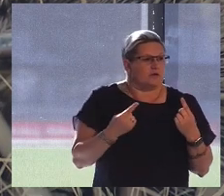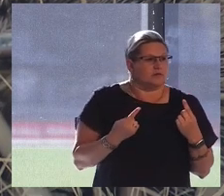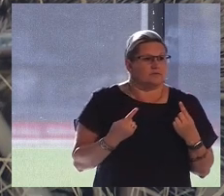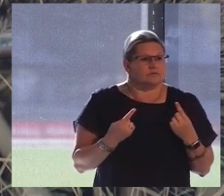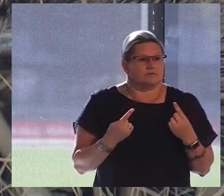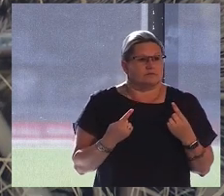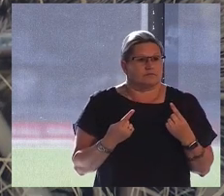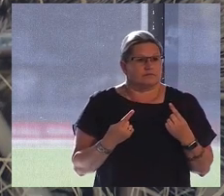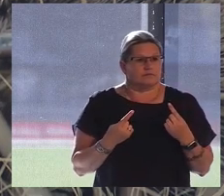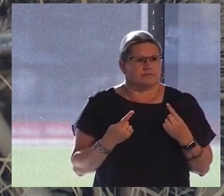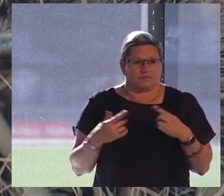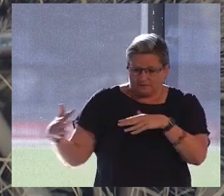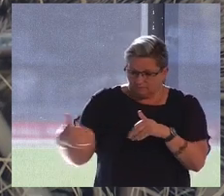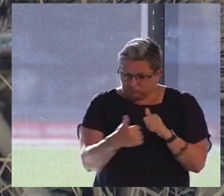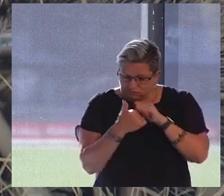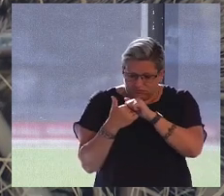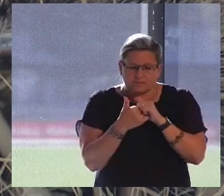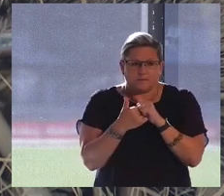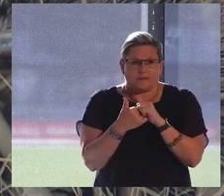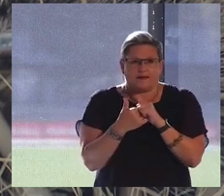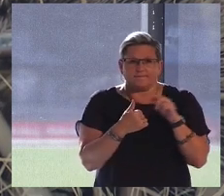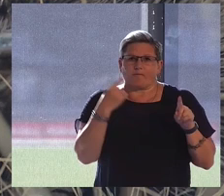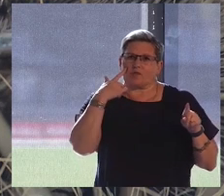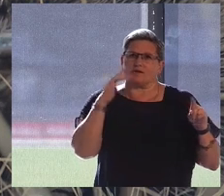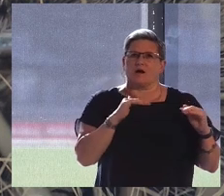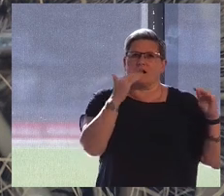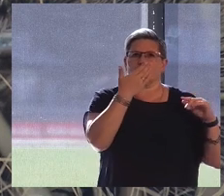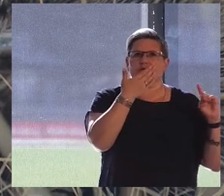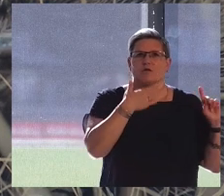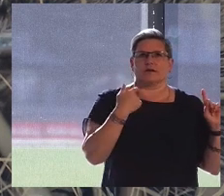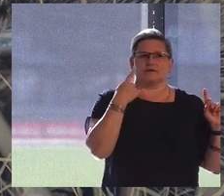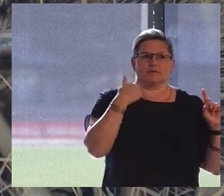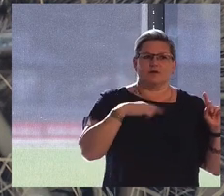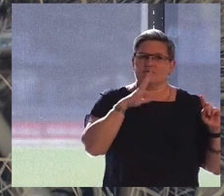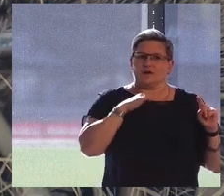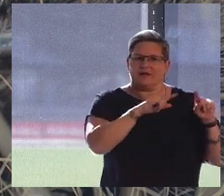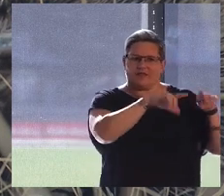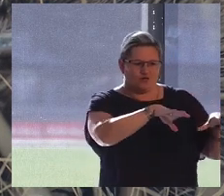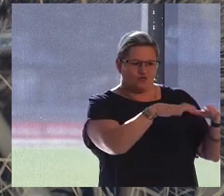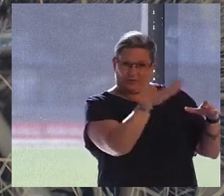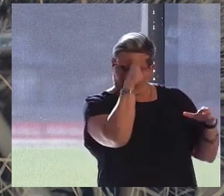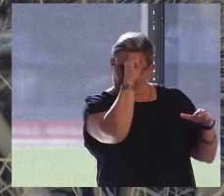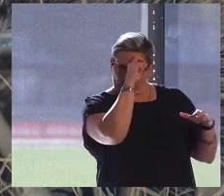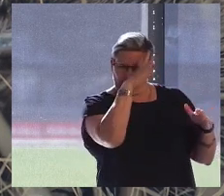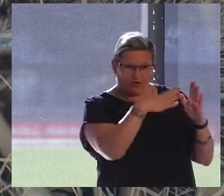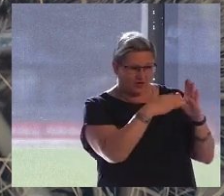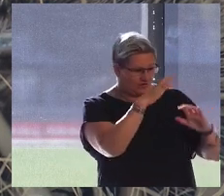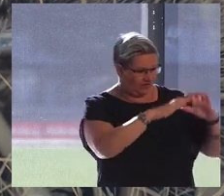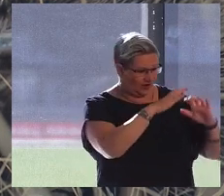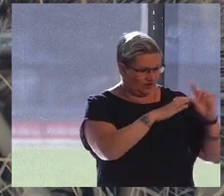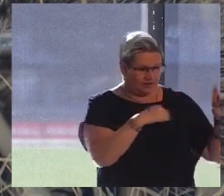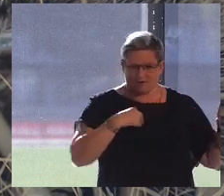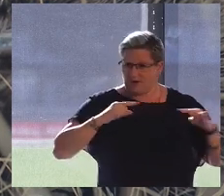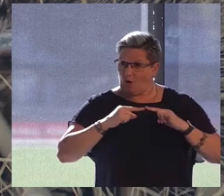And thinking back to my high school days, I probably should have sat down with the Merriweather industrialists. And I